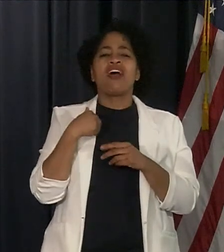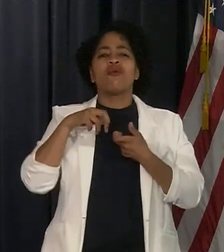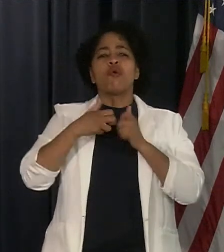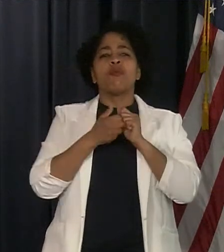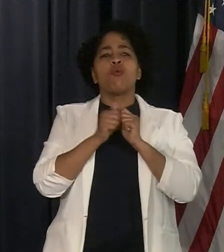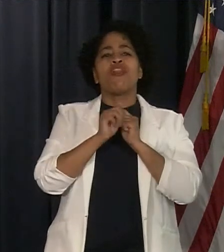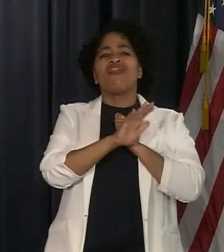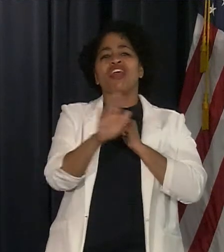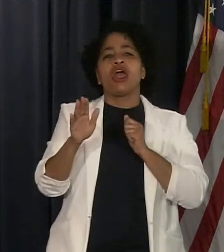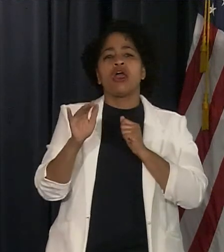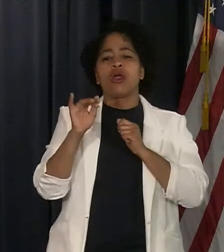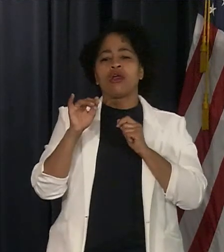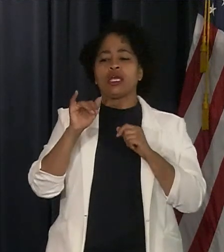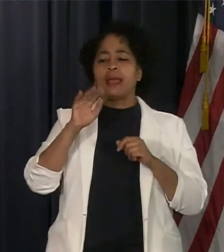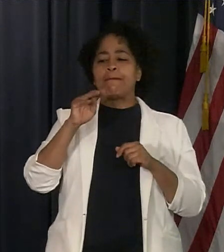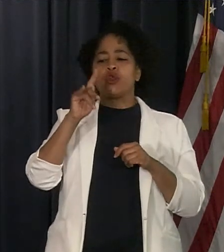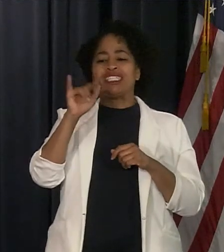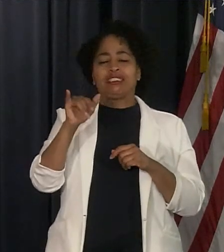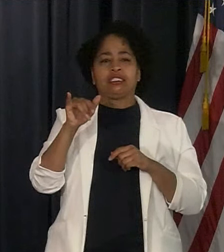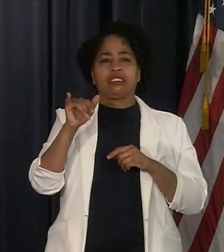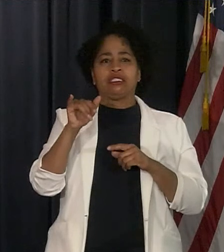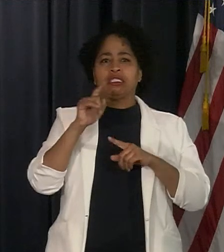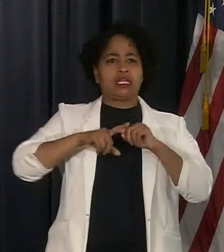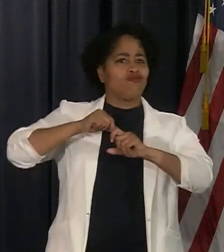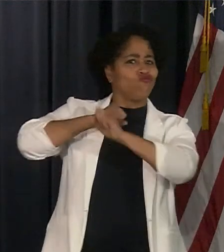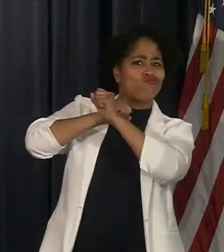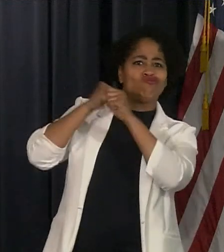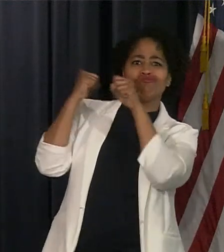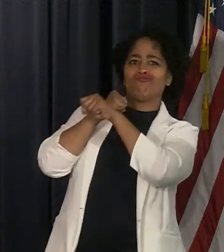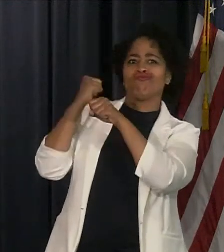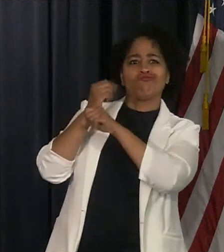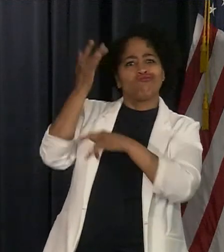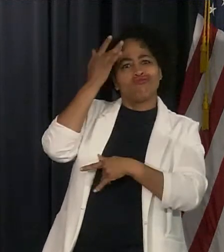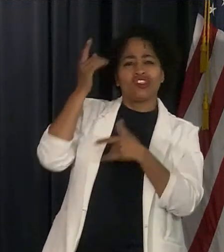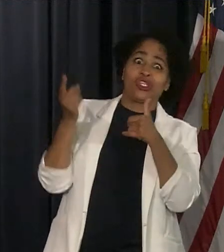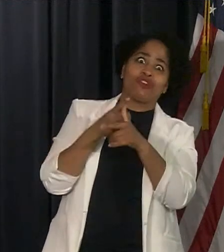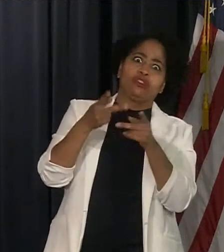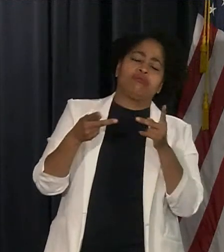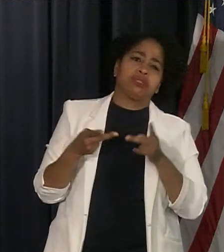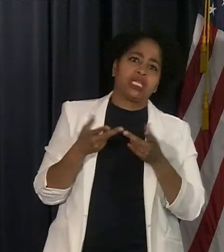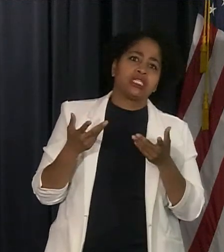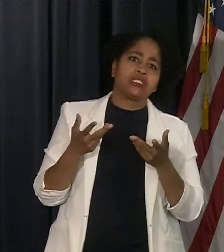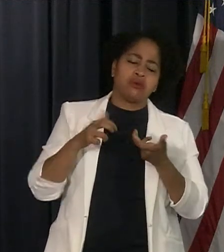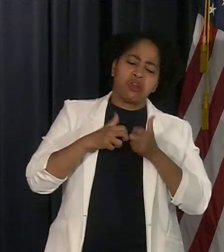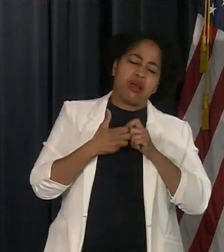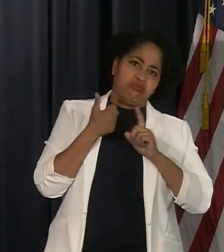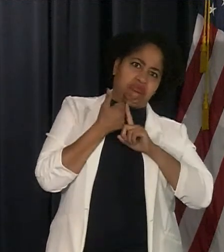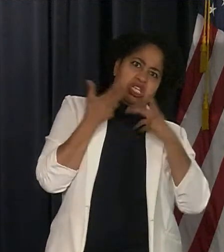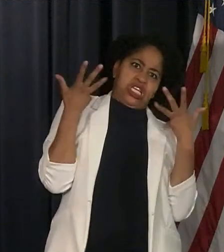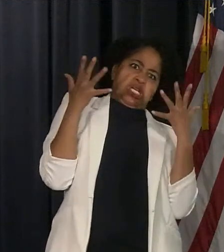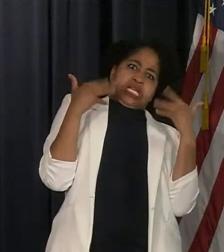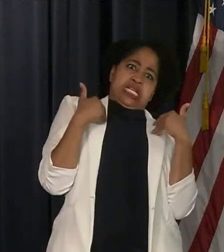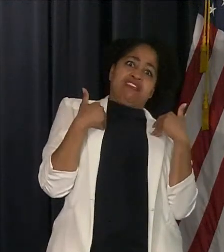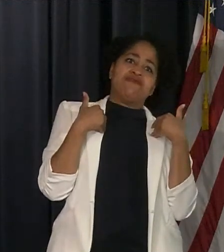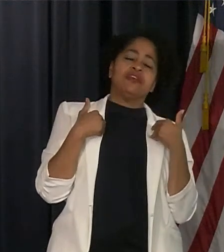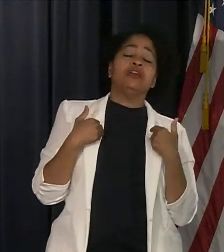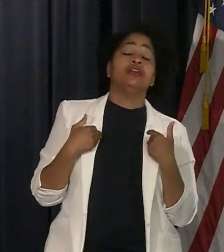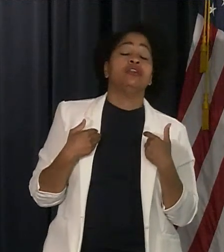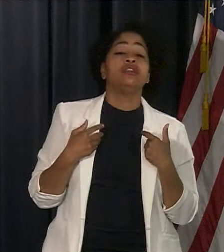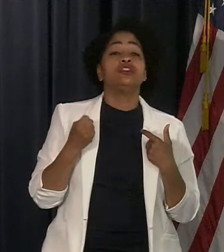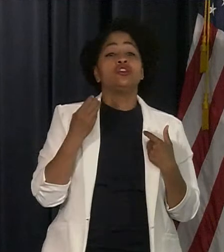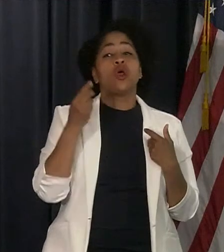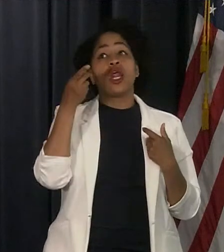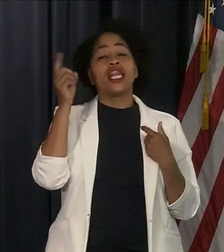immune system in the first place. And so what the federal regulatory agency said was, we have to